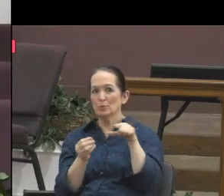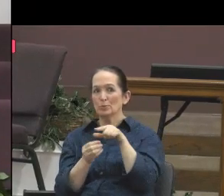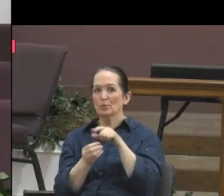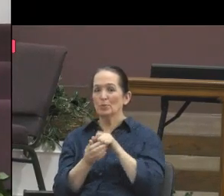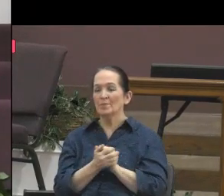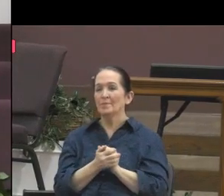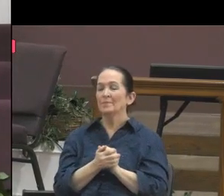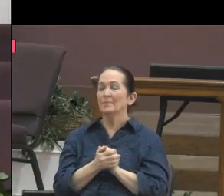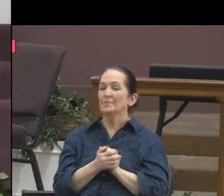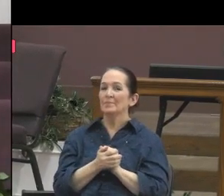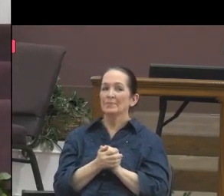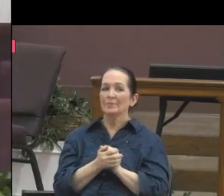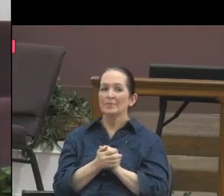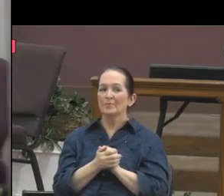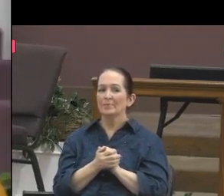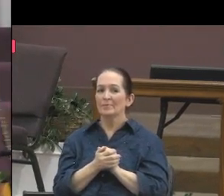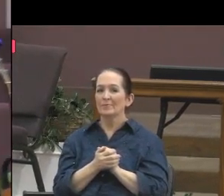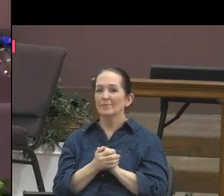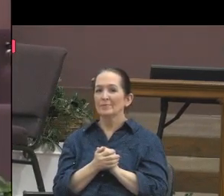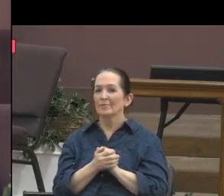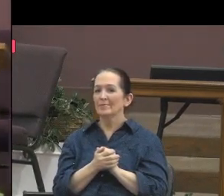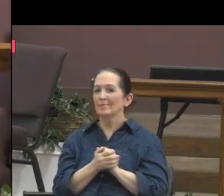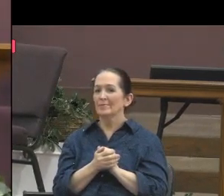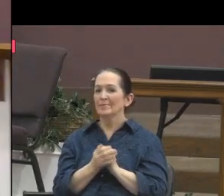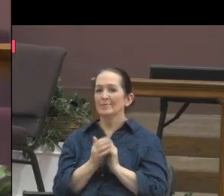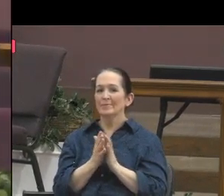You know what?